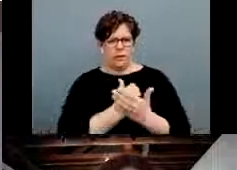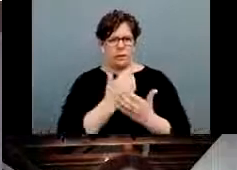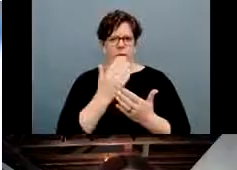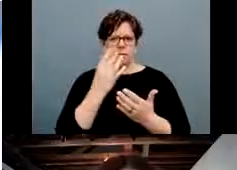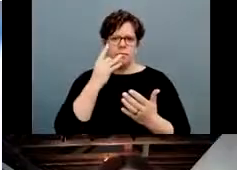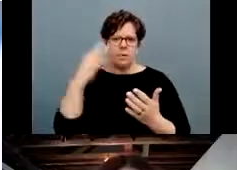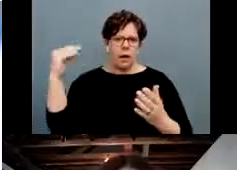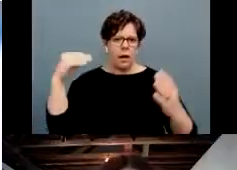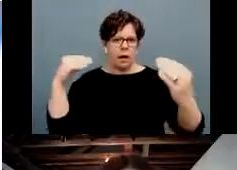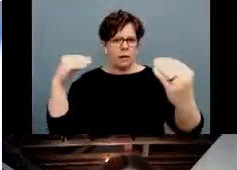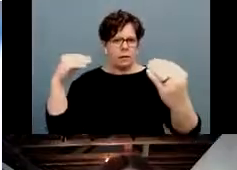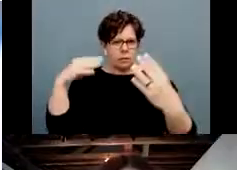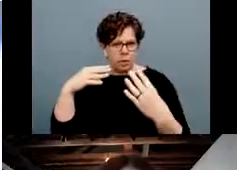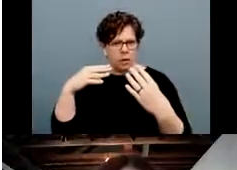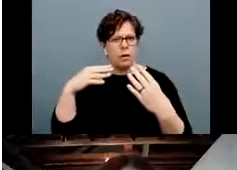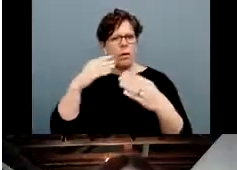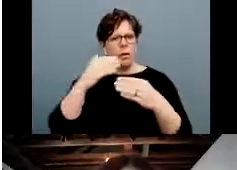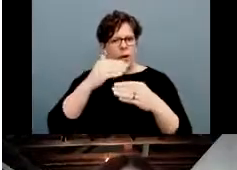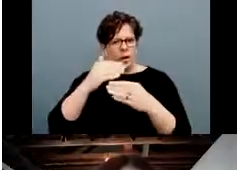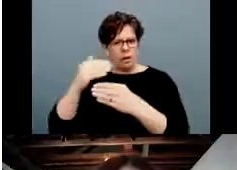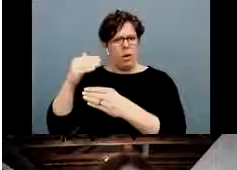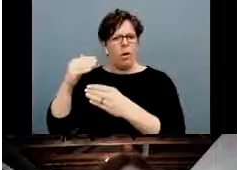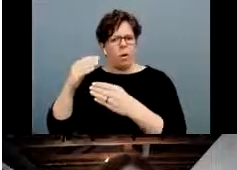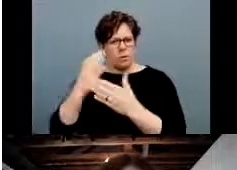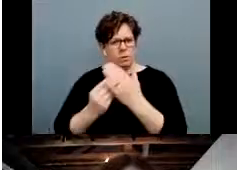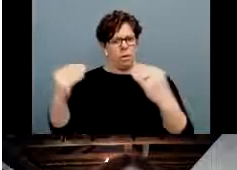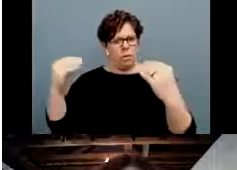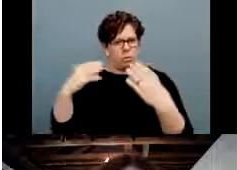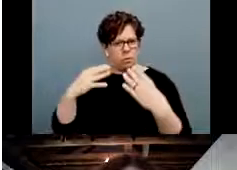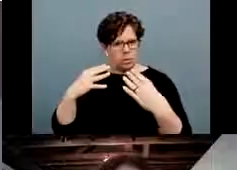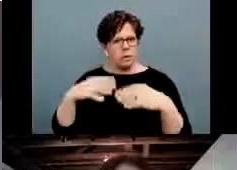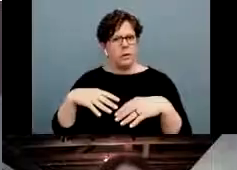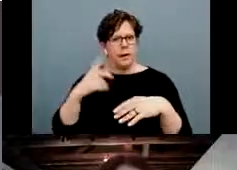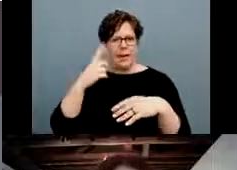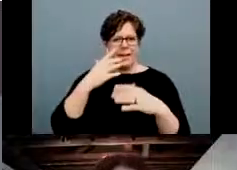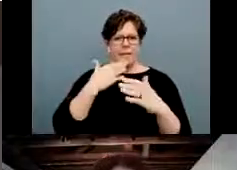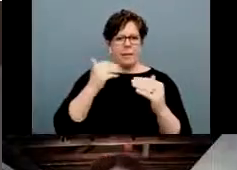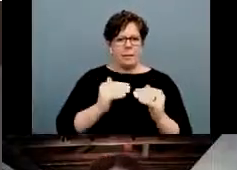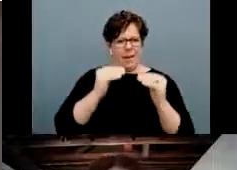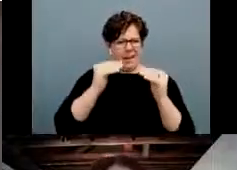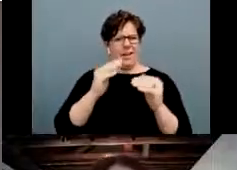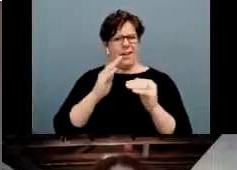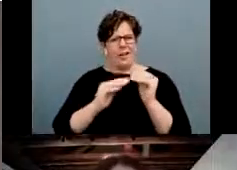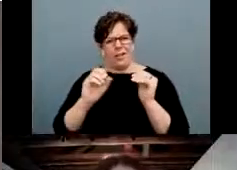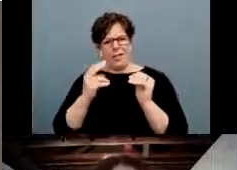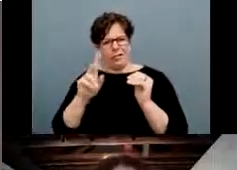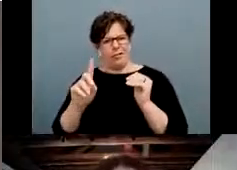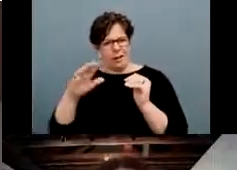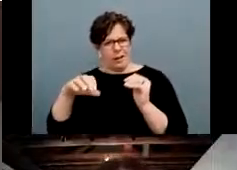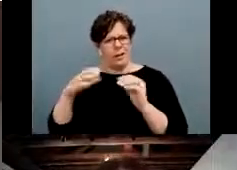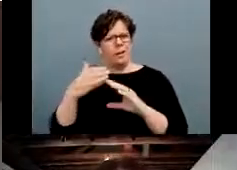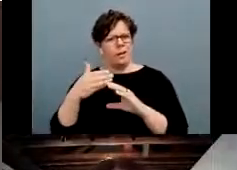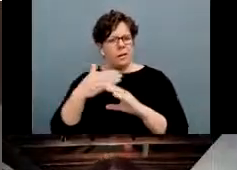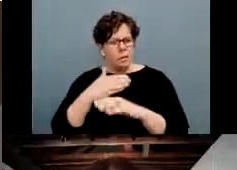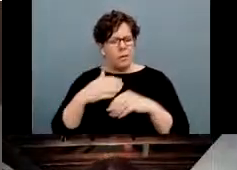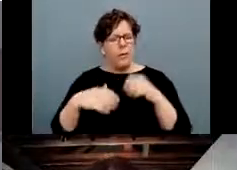the perpendicular windows allowed in, which I think was a step up from what the shed would allow for him. There was also